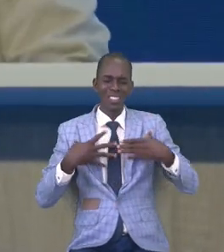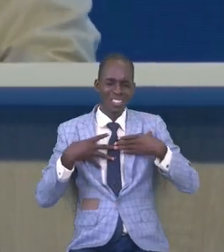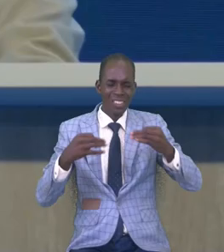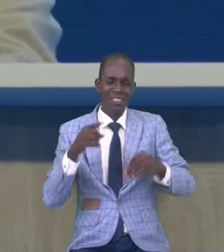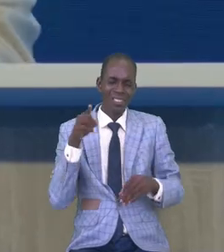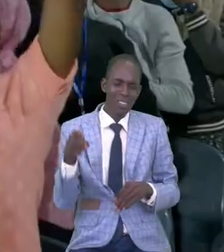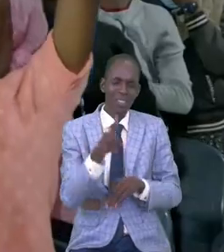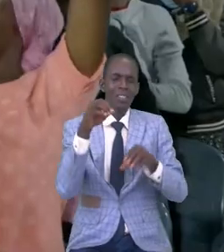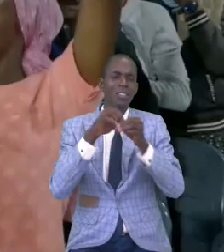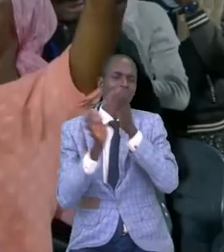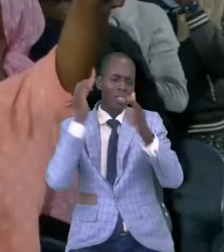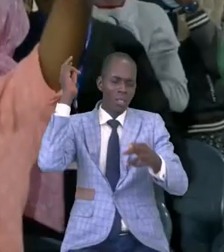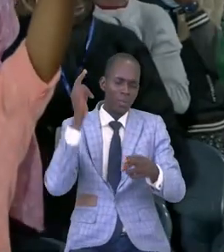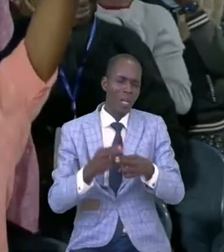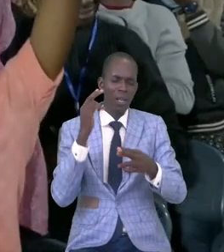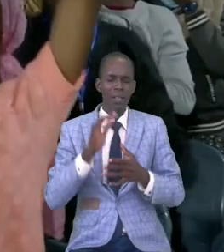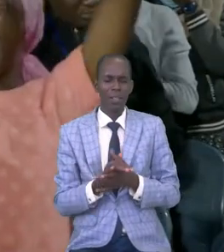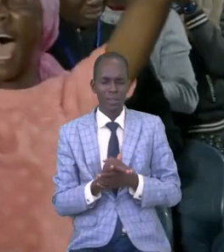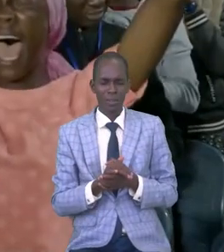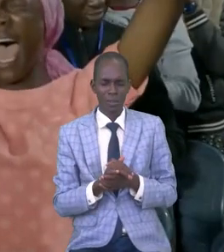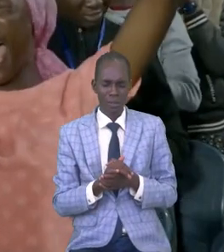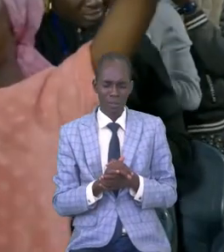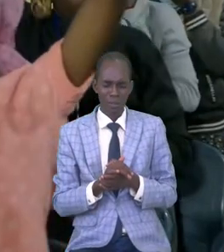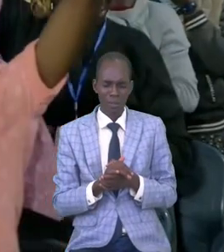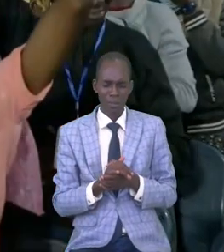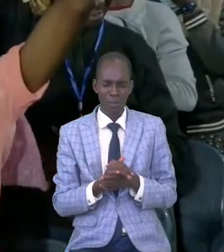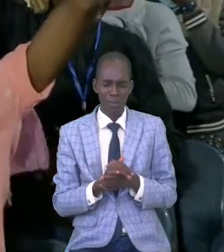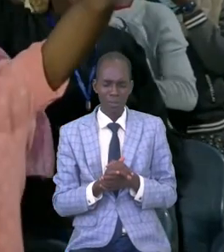in Jesus' name.